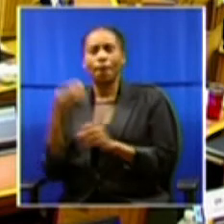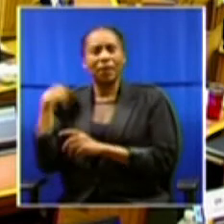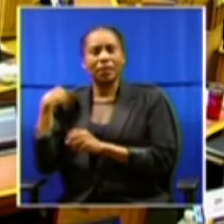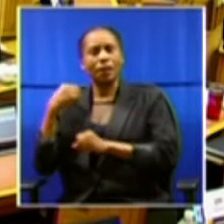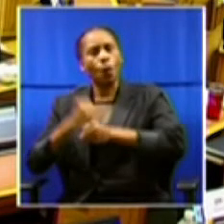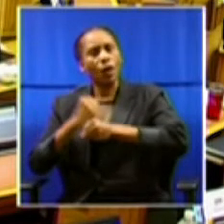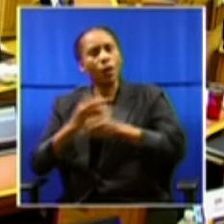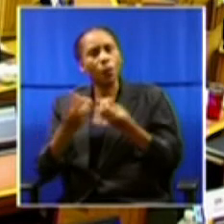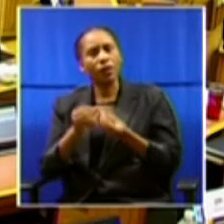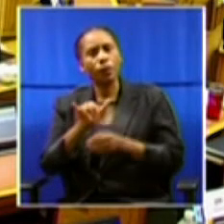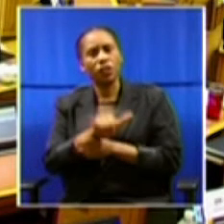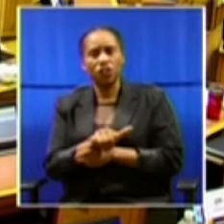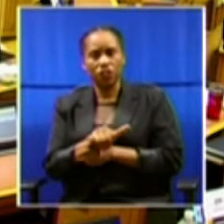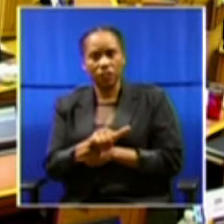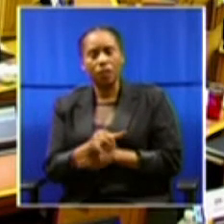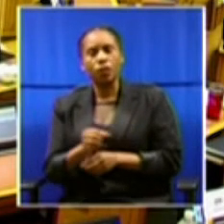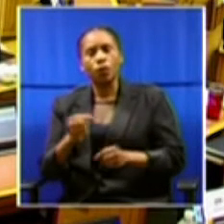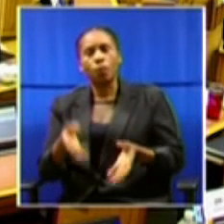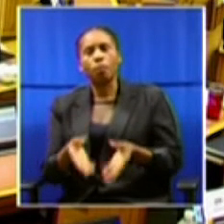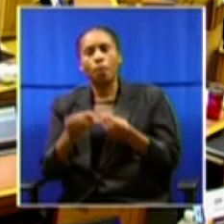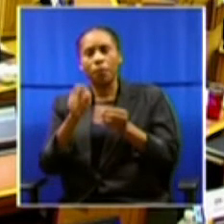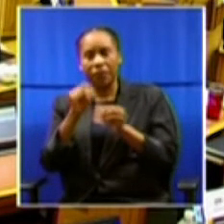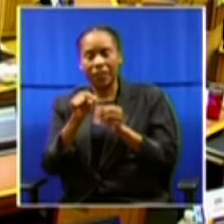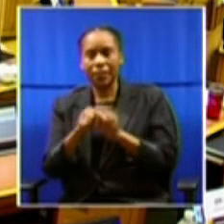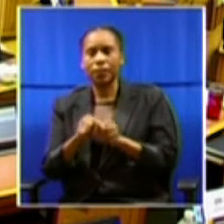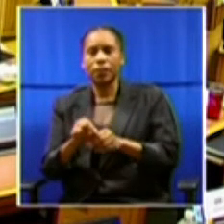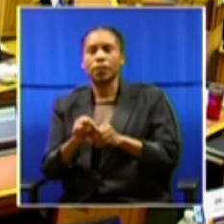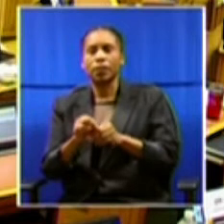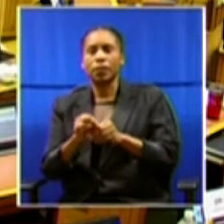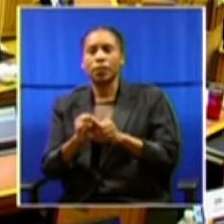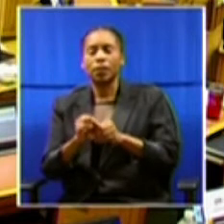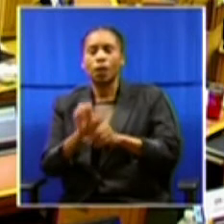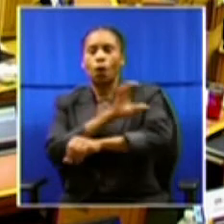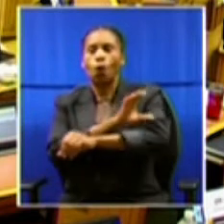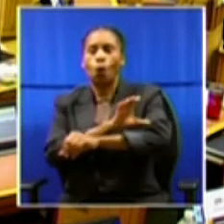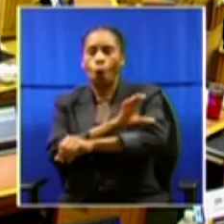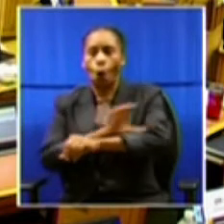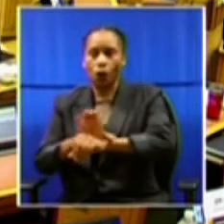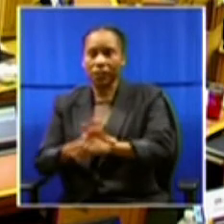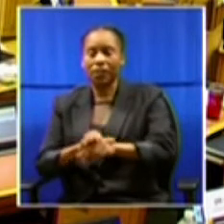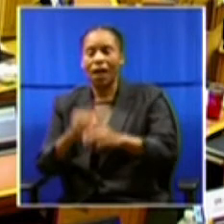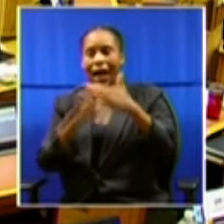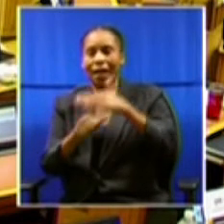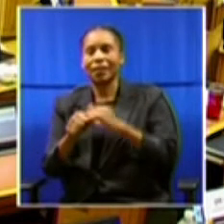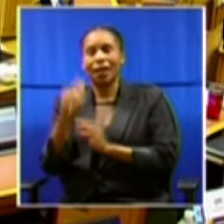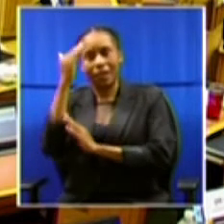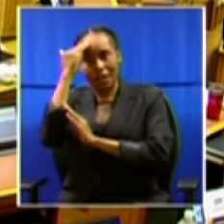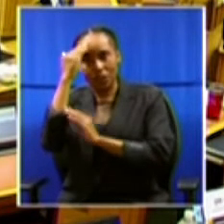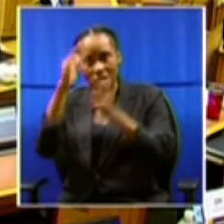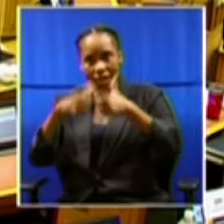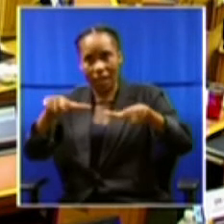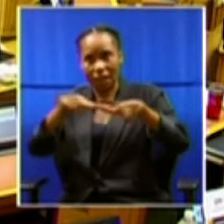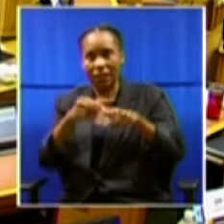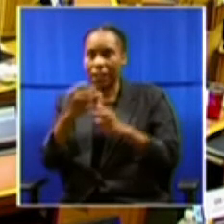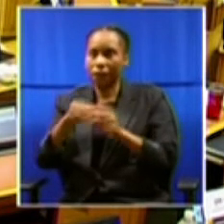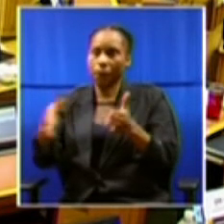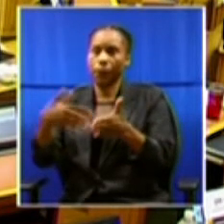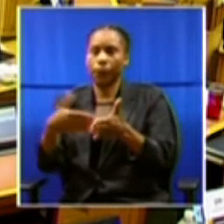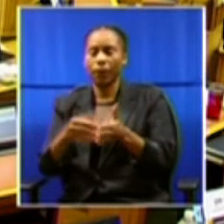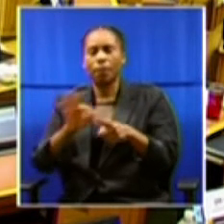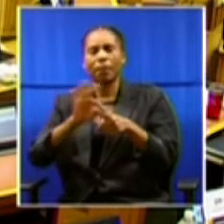to have a full forensic science course at undergraduate level in South Africa? If not, what is your plan, Minister?